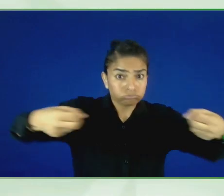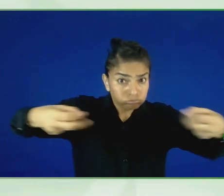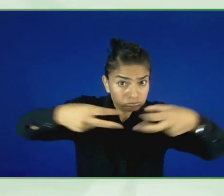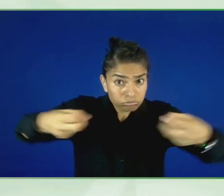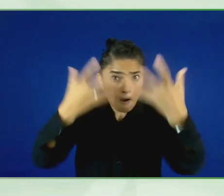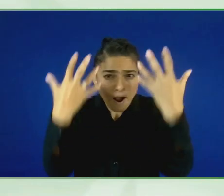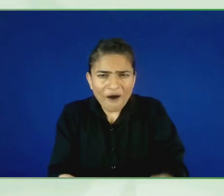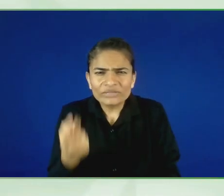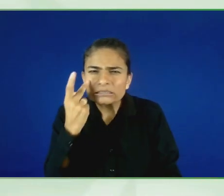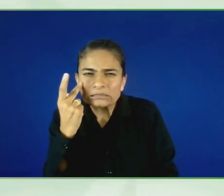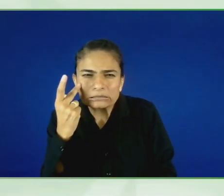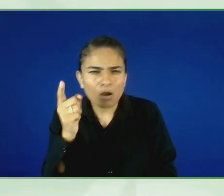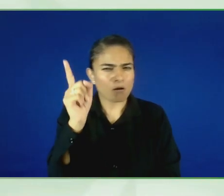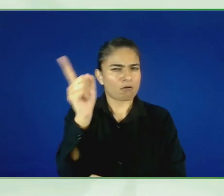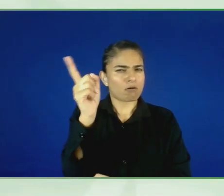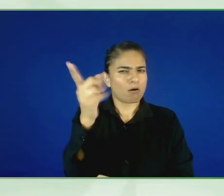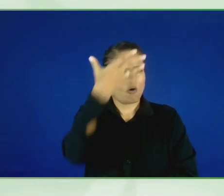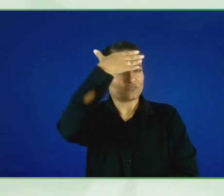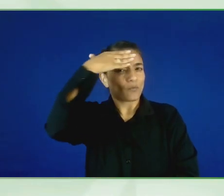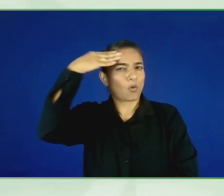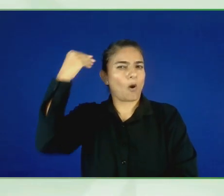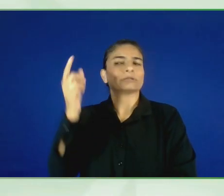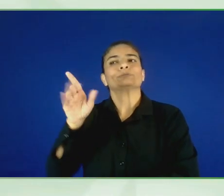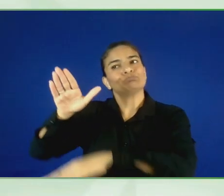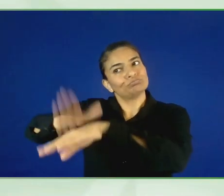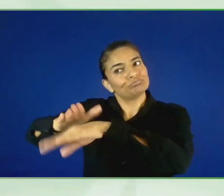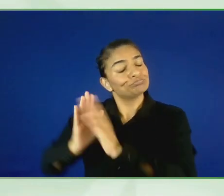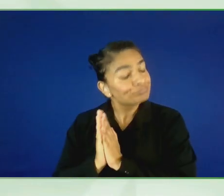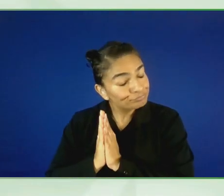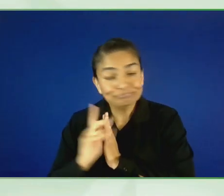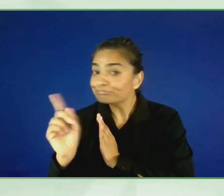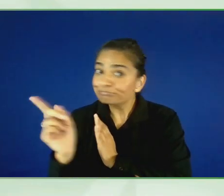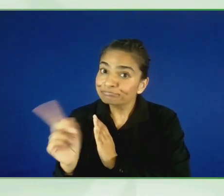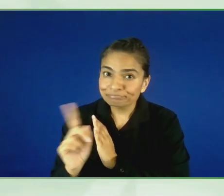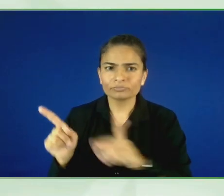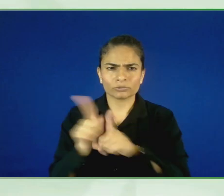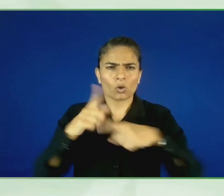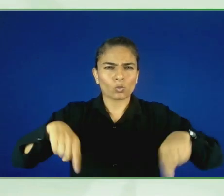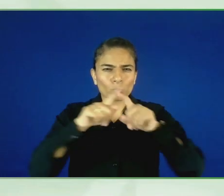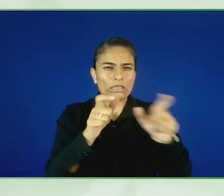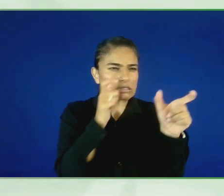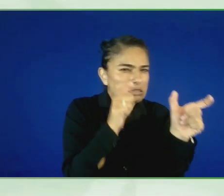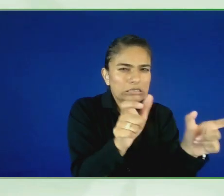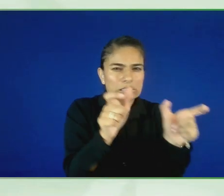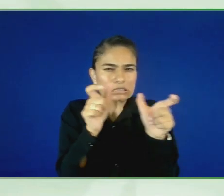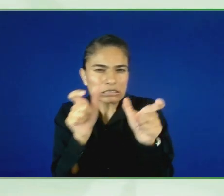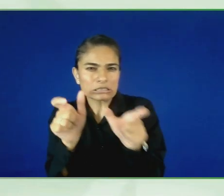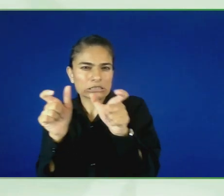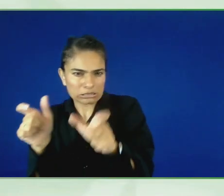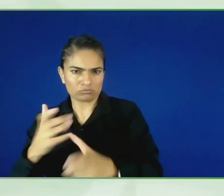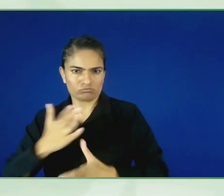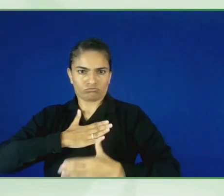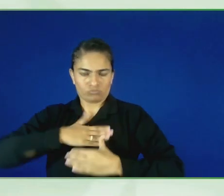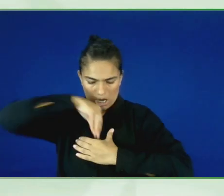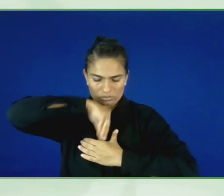internal IT, it's looking at the gated processes for introducing new projects and